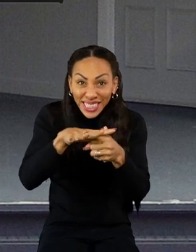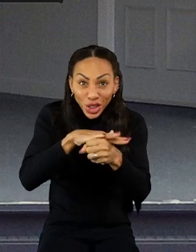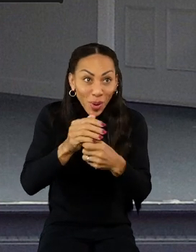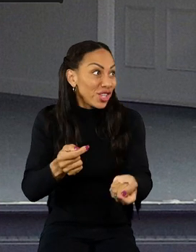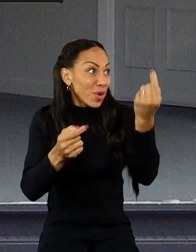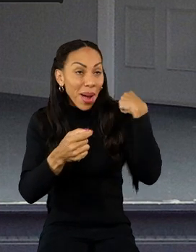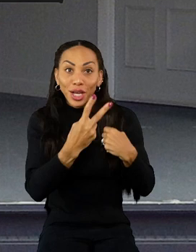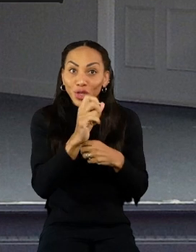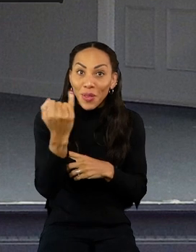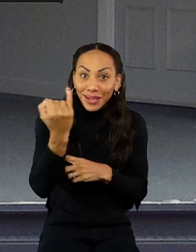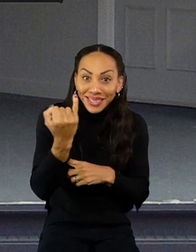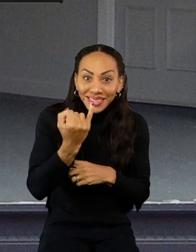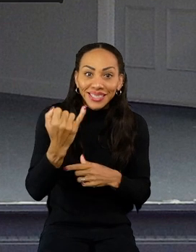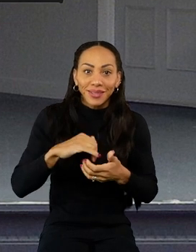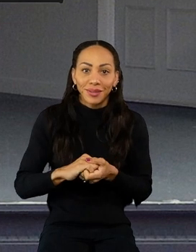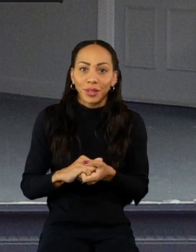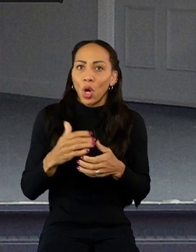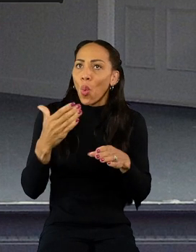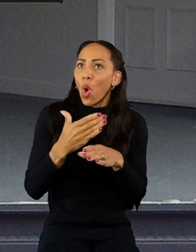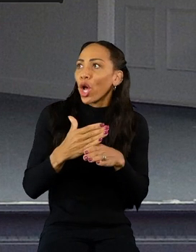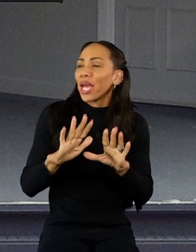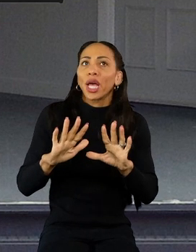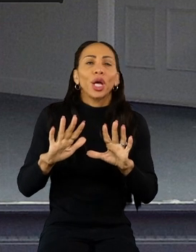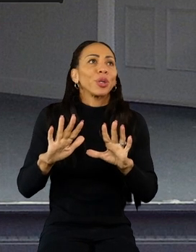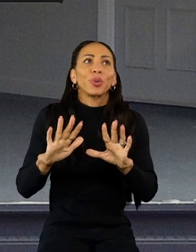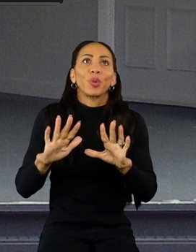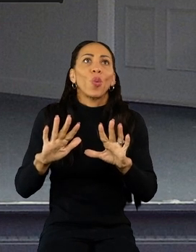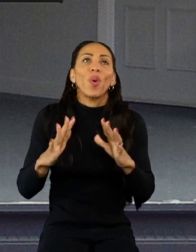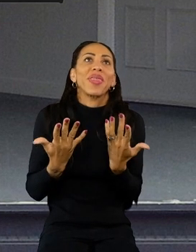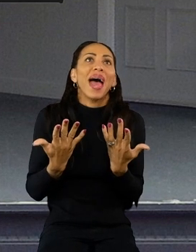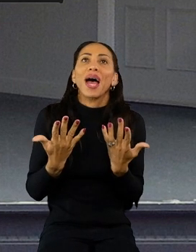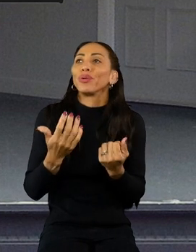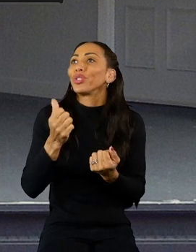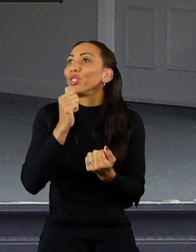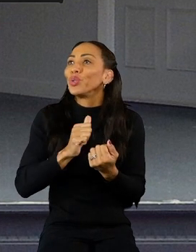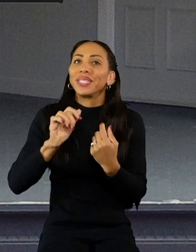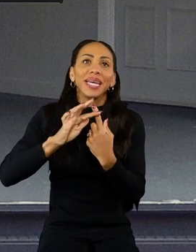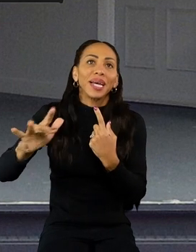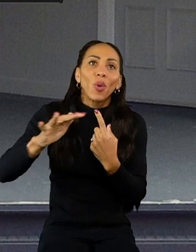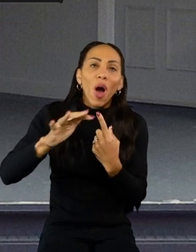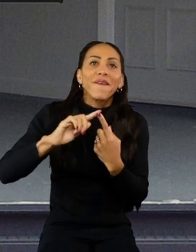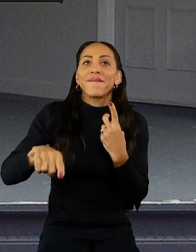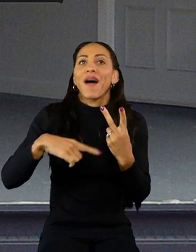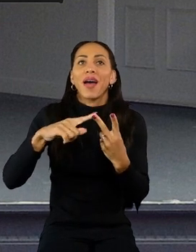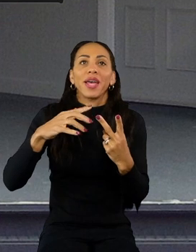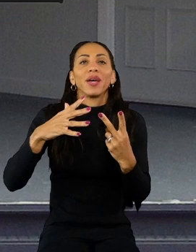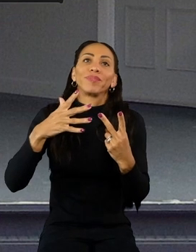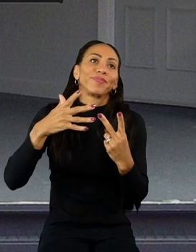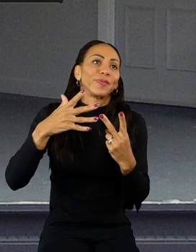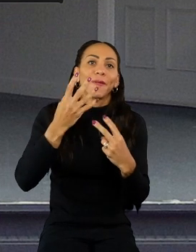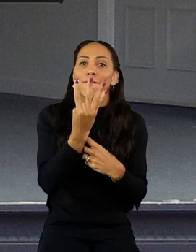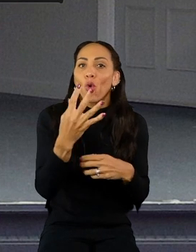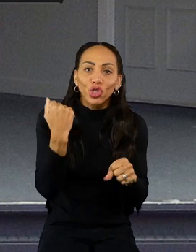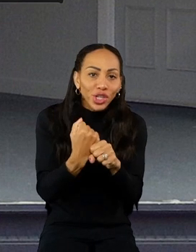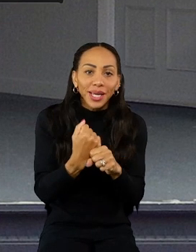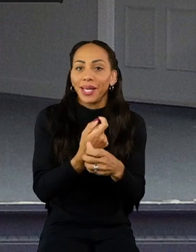but this particular Zoom setup, rather like your situation with Skype, and working, as you say, working with without any kind of wired connections,